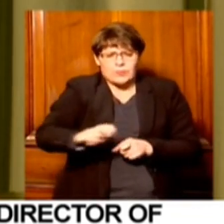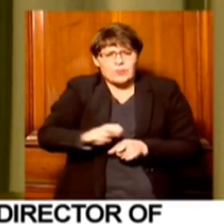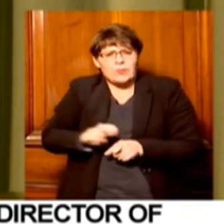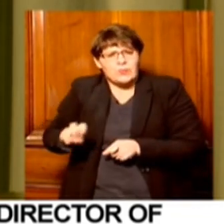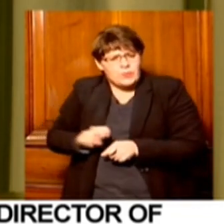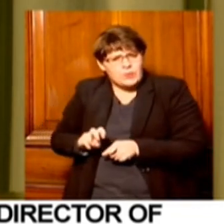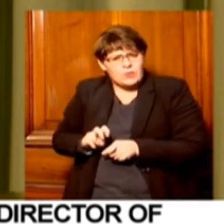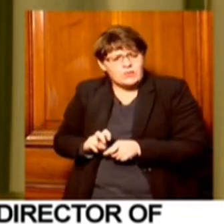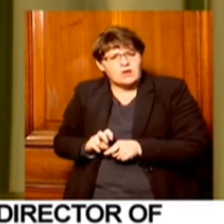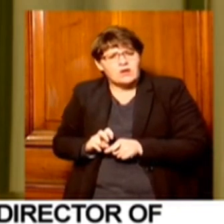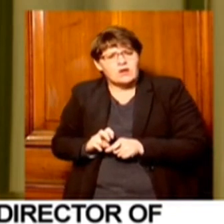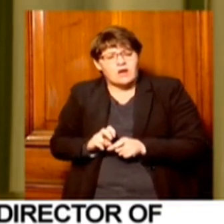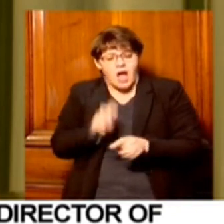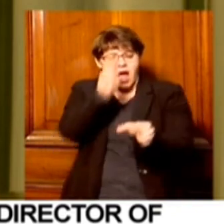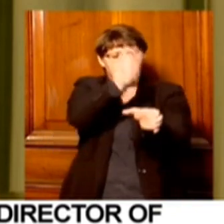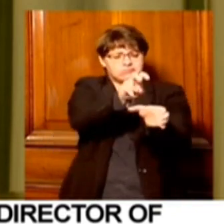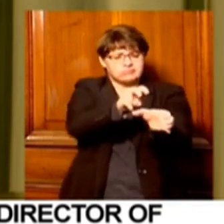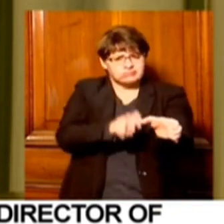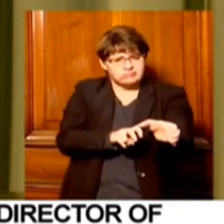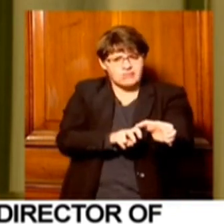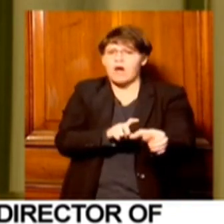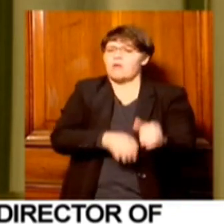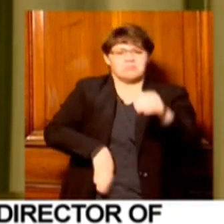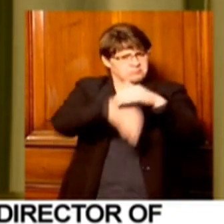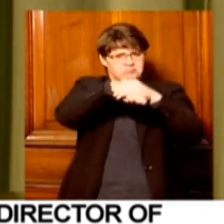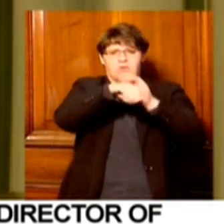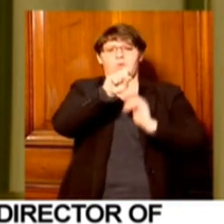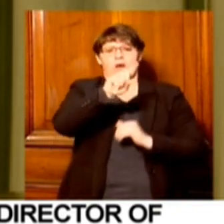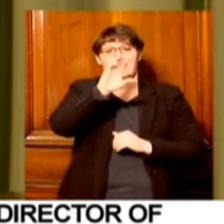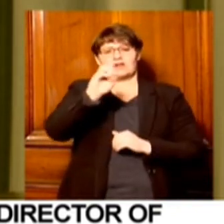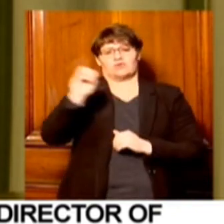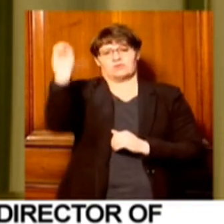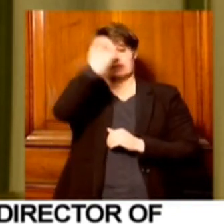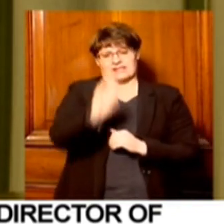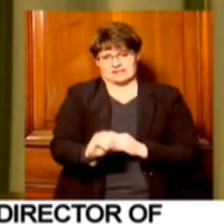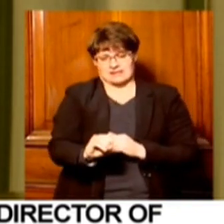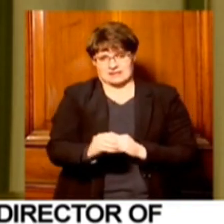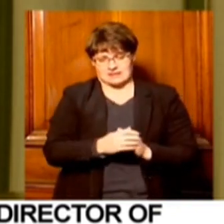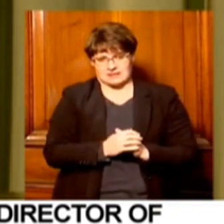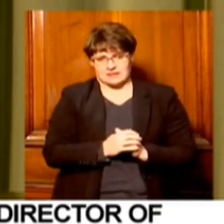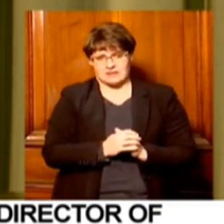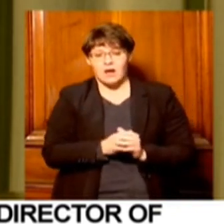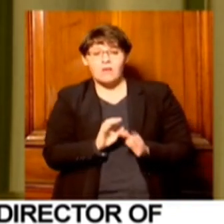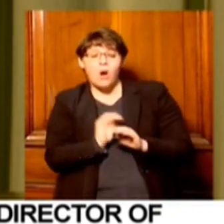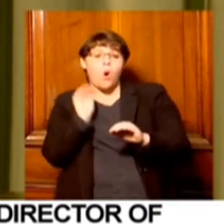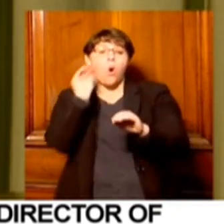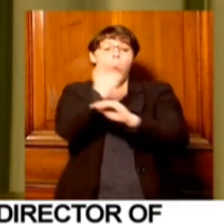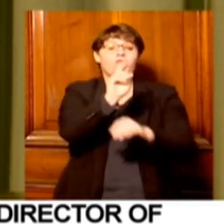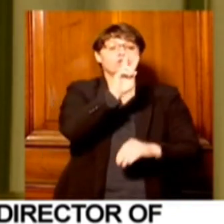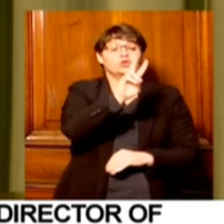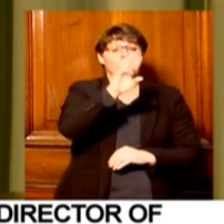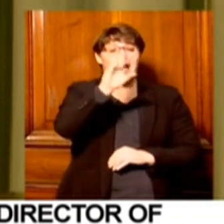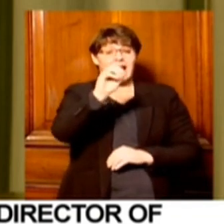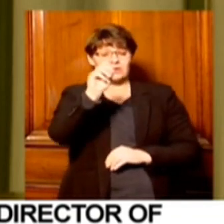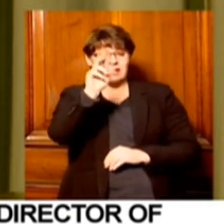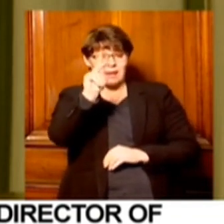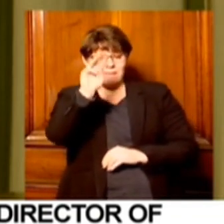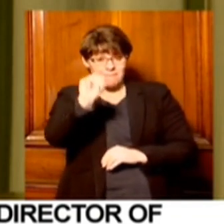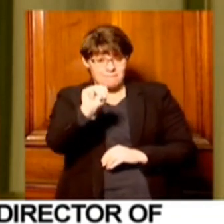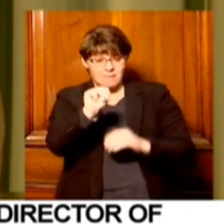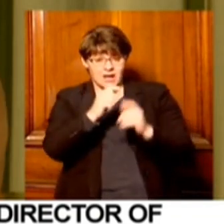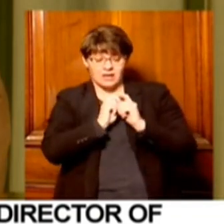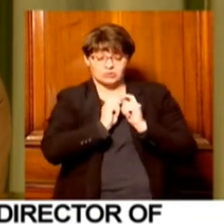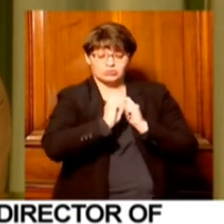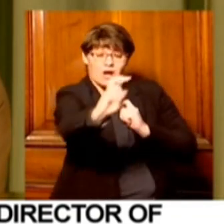permitted to increase their capacity to 100%, while long-distance taxis will not be allowed to exceed